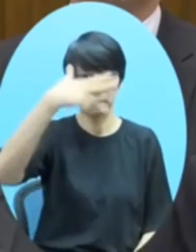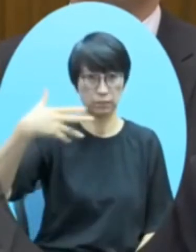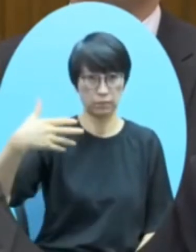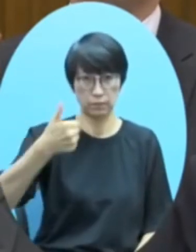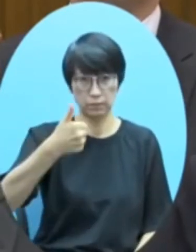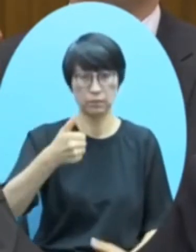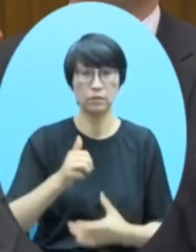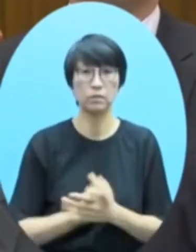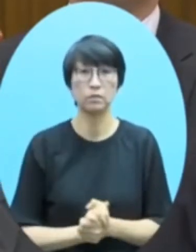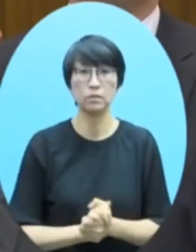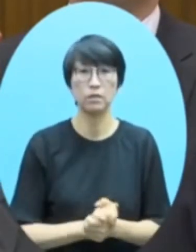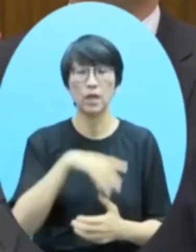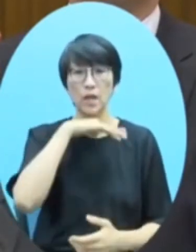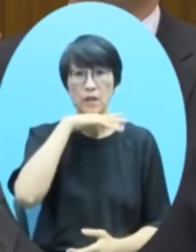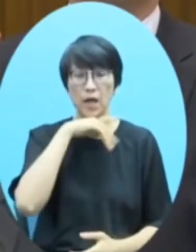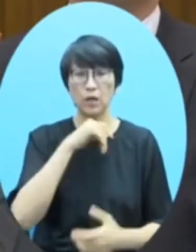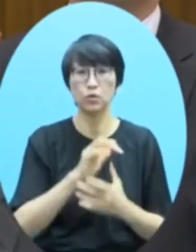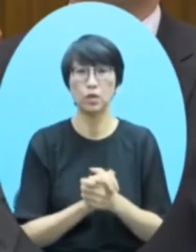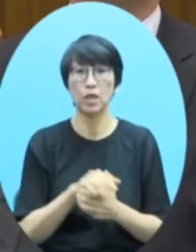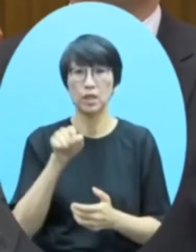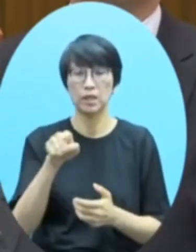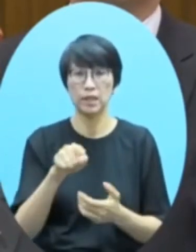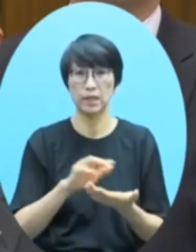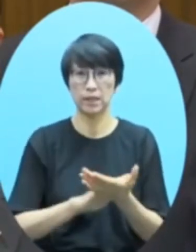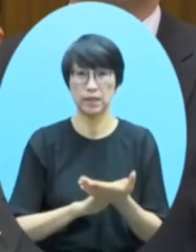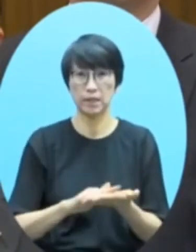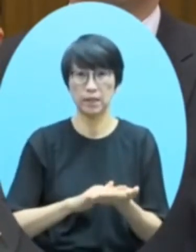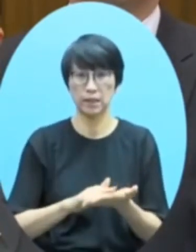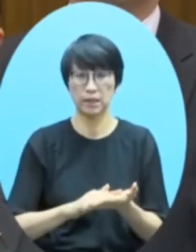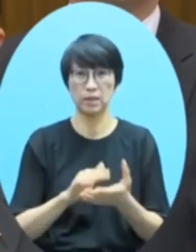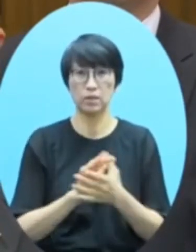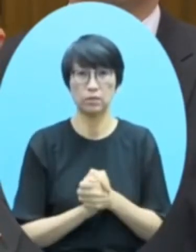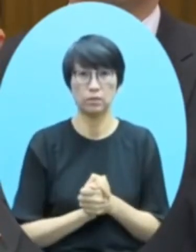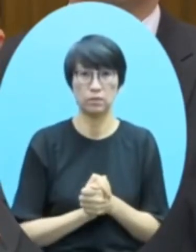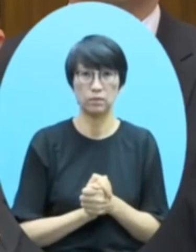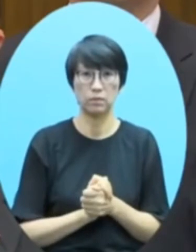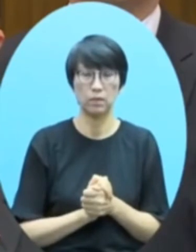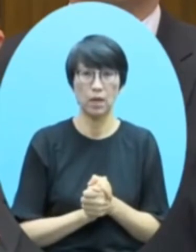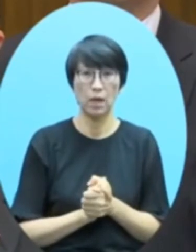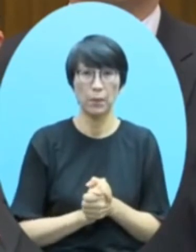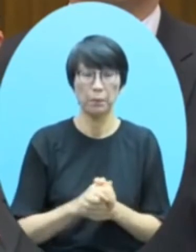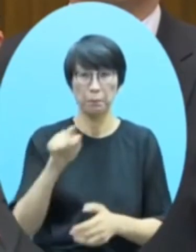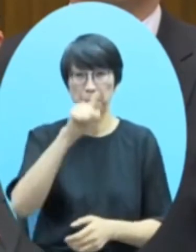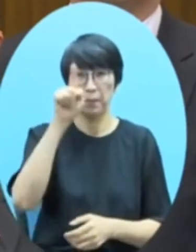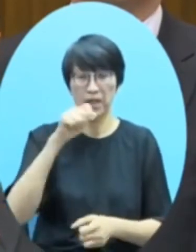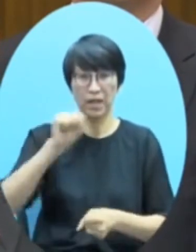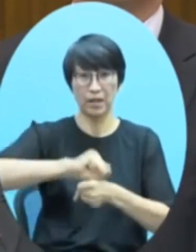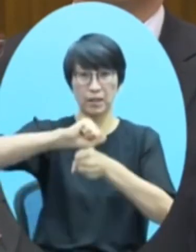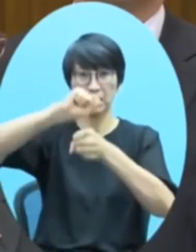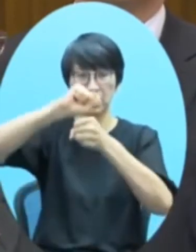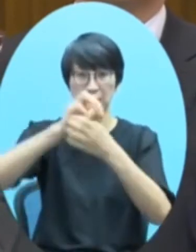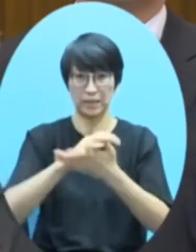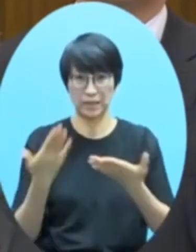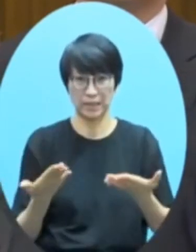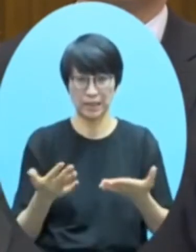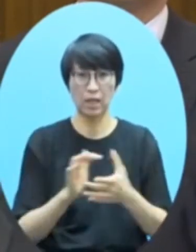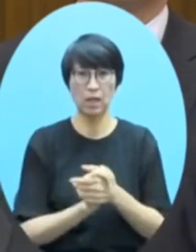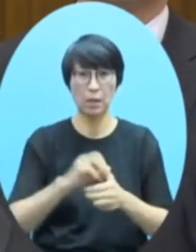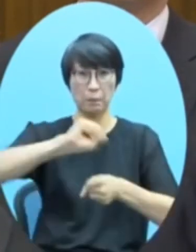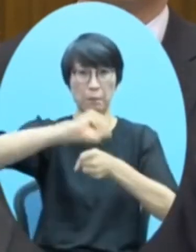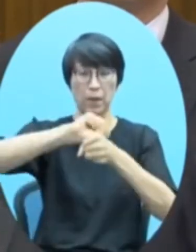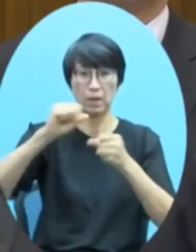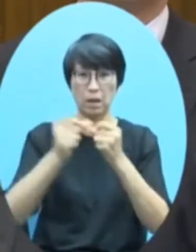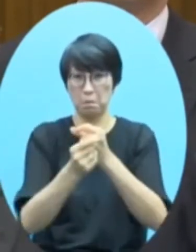Region. If the amendment exercise has given rise to the problems, and now more problems because